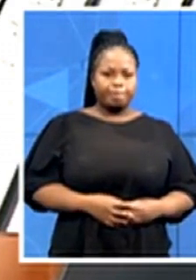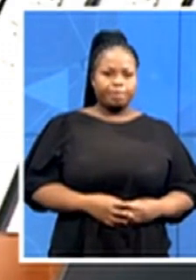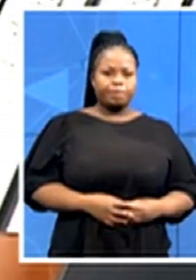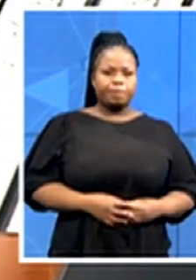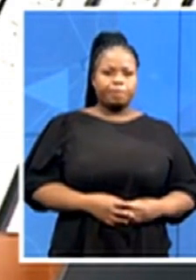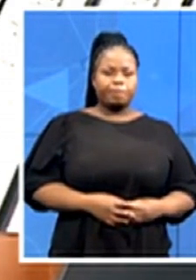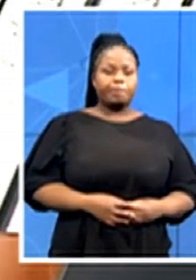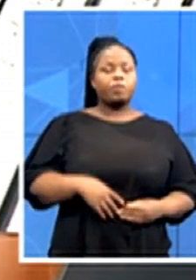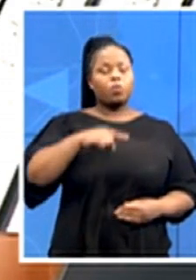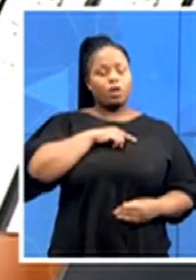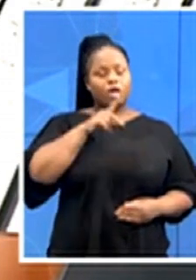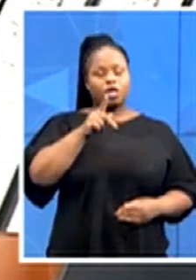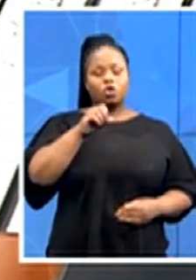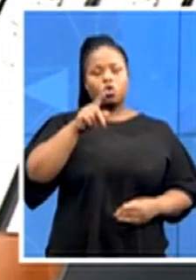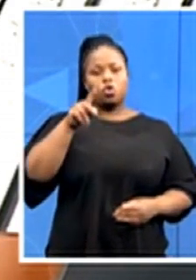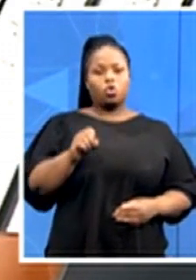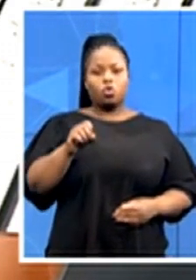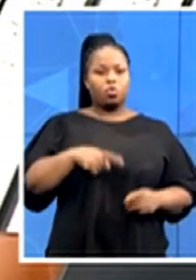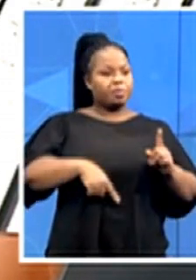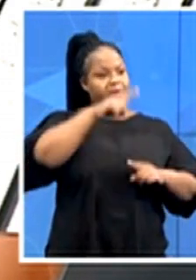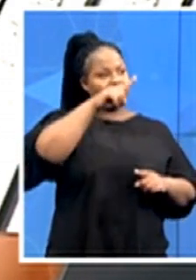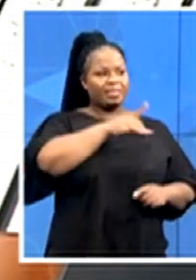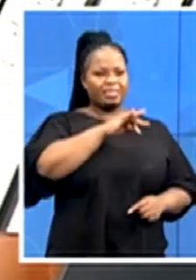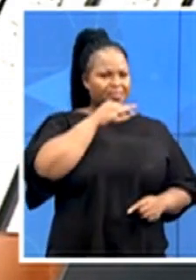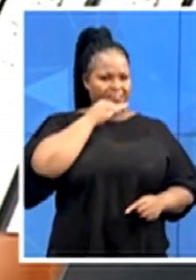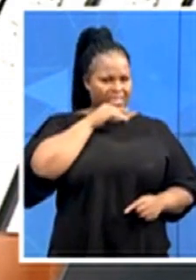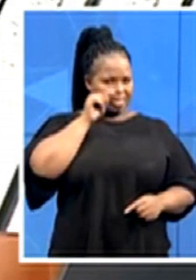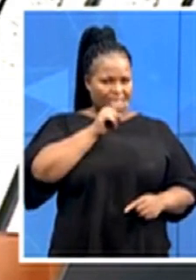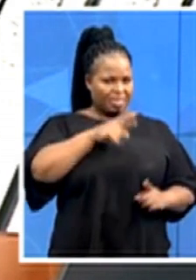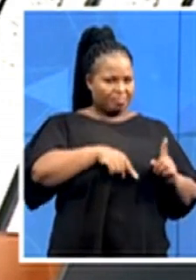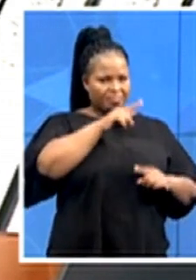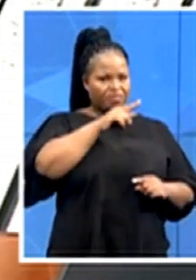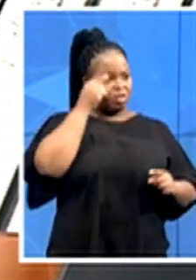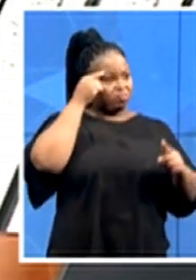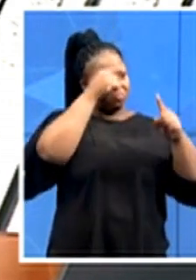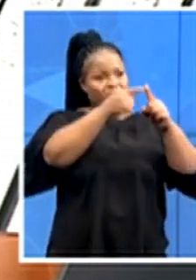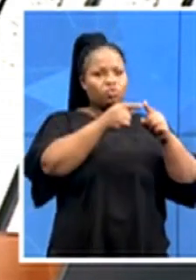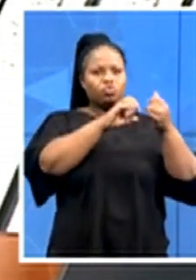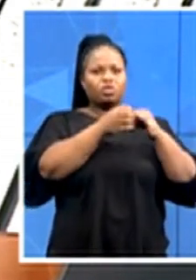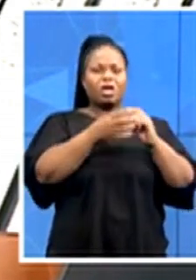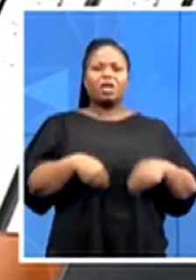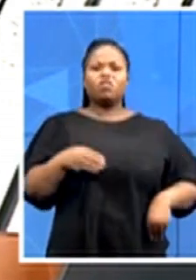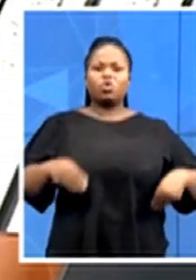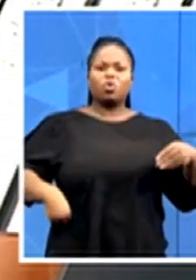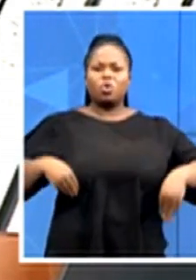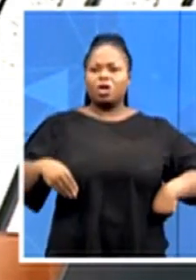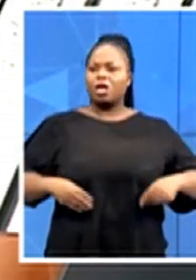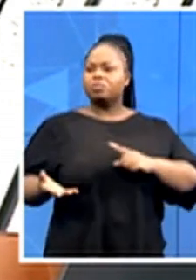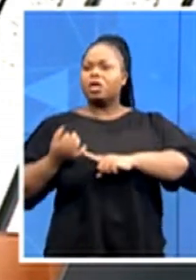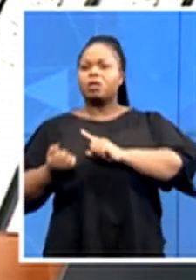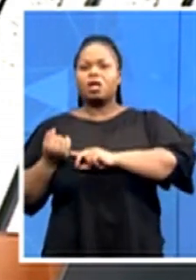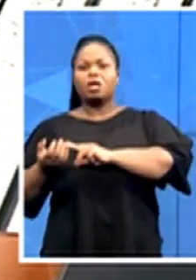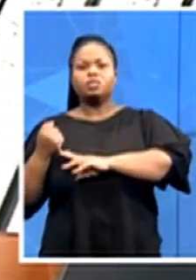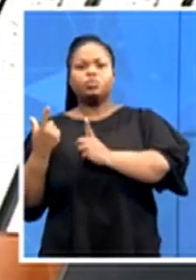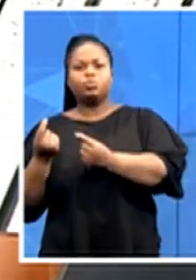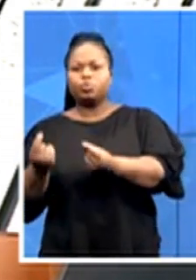mean that his removal was intended to achieve corrupt ends or somehow to end